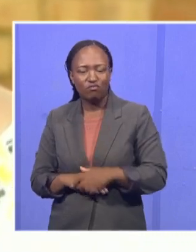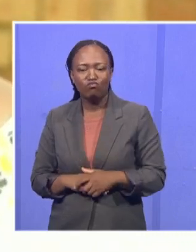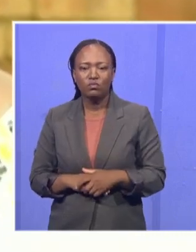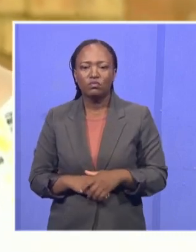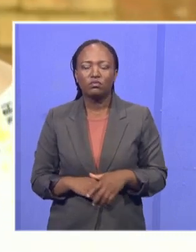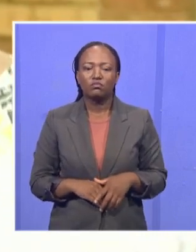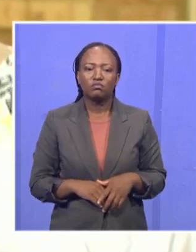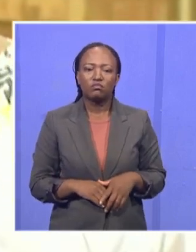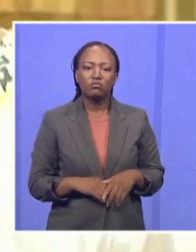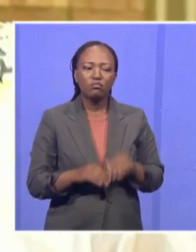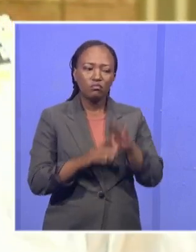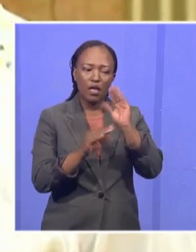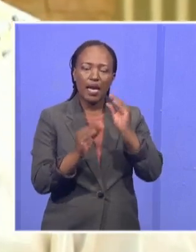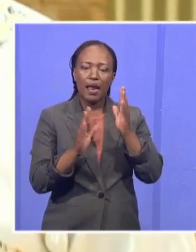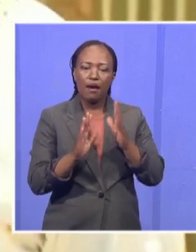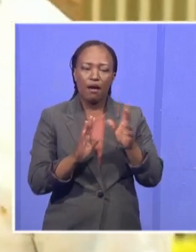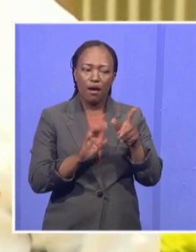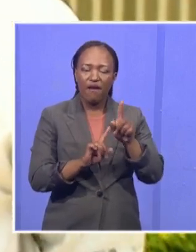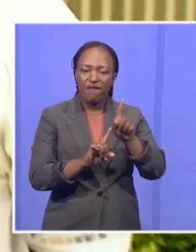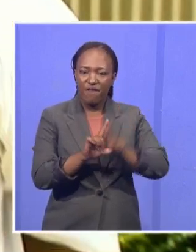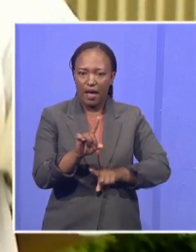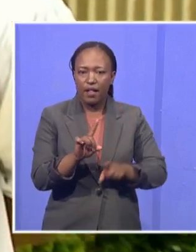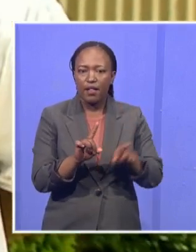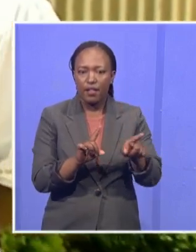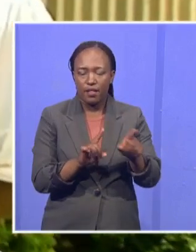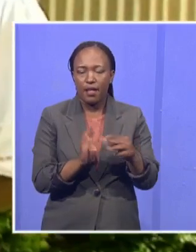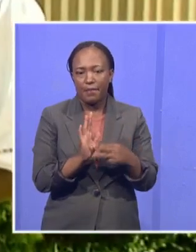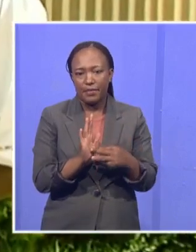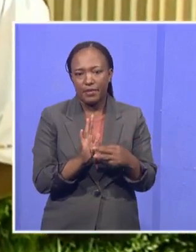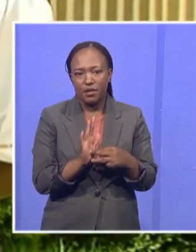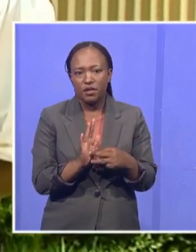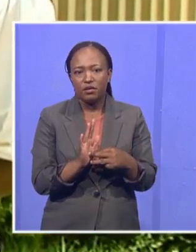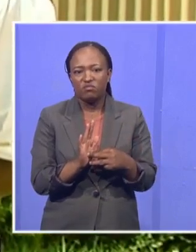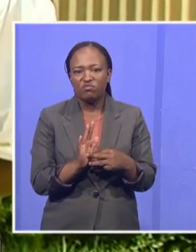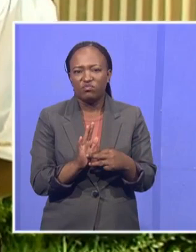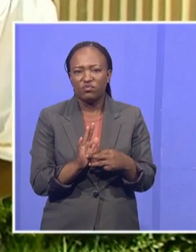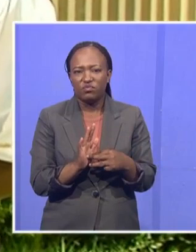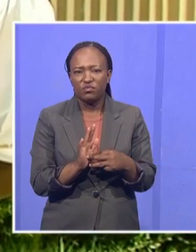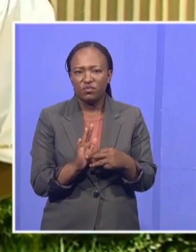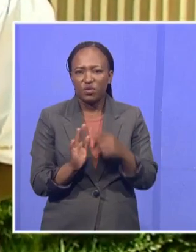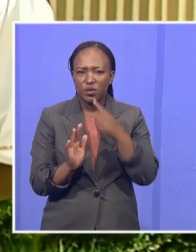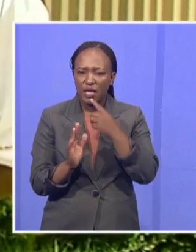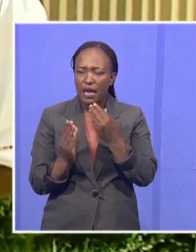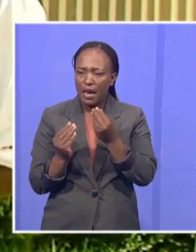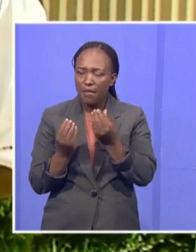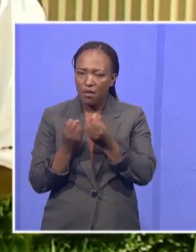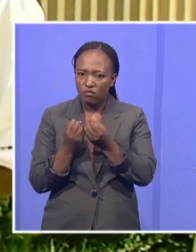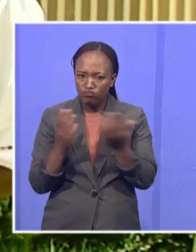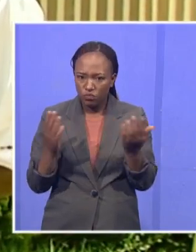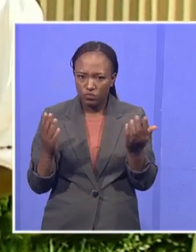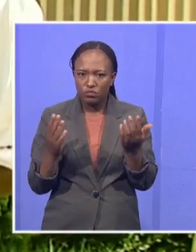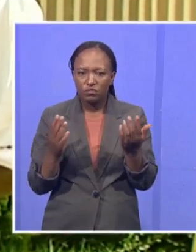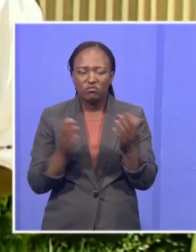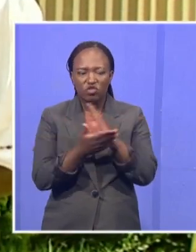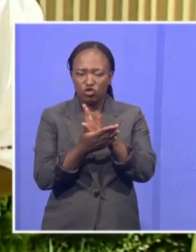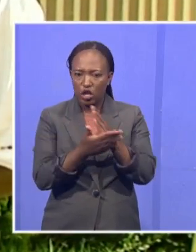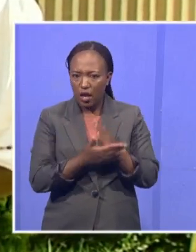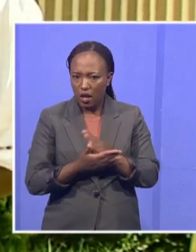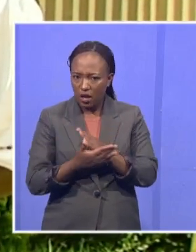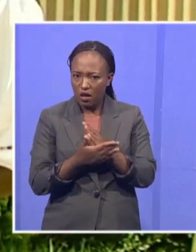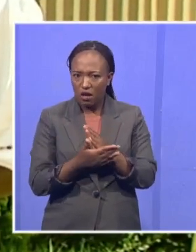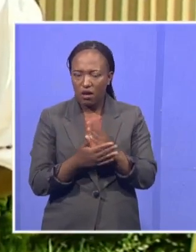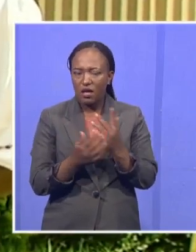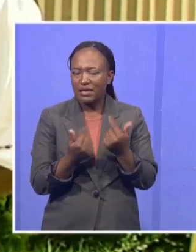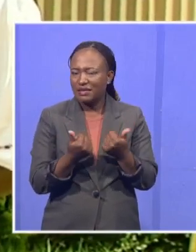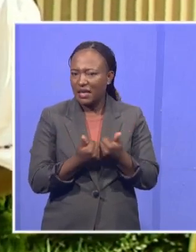who didn't make it, those who failed to matric, just repeat that number again, but share with us what were some of the challenges that they may